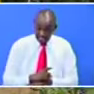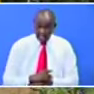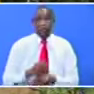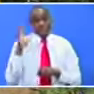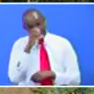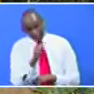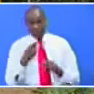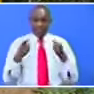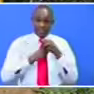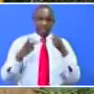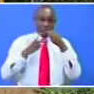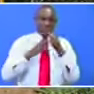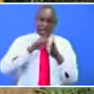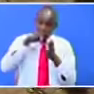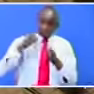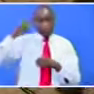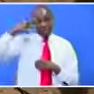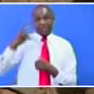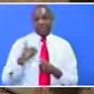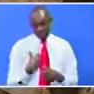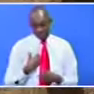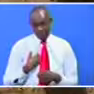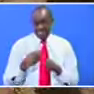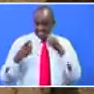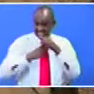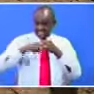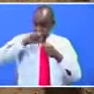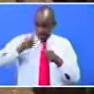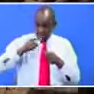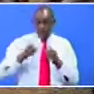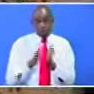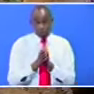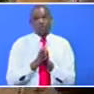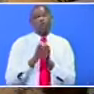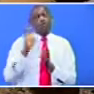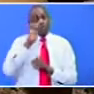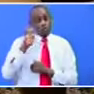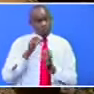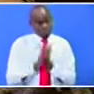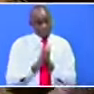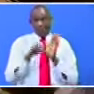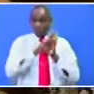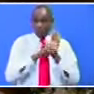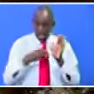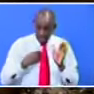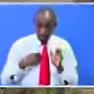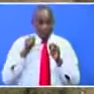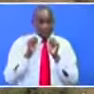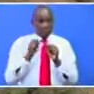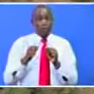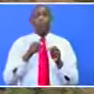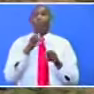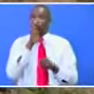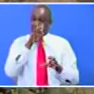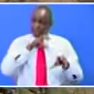assuming 6 to 7 hours of good sunlight. This 6 million euro four-year program is aimed at promoting market-led water